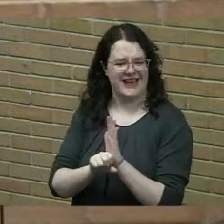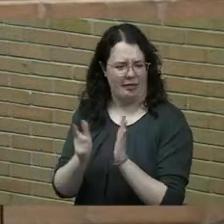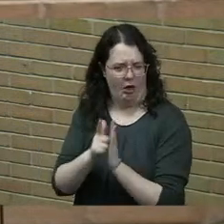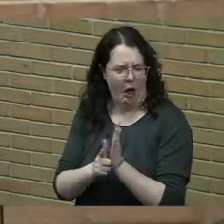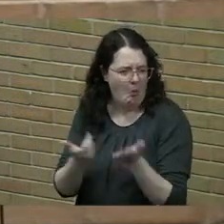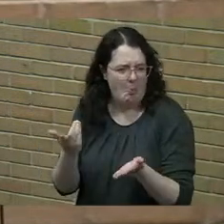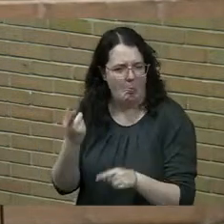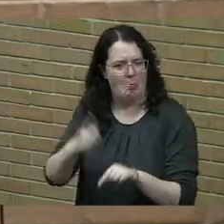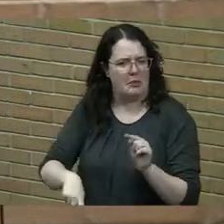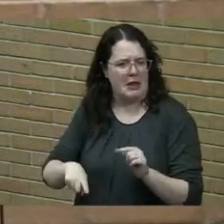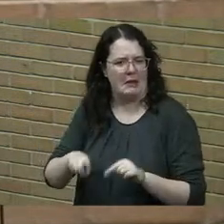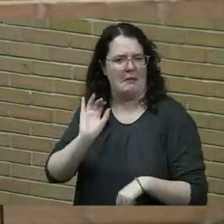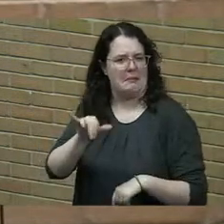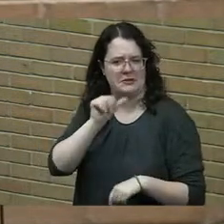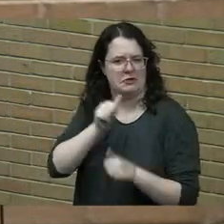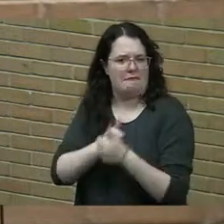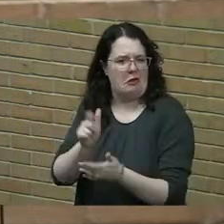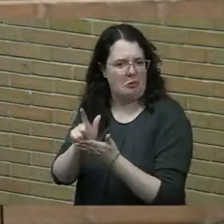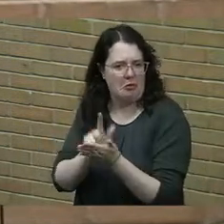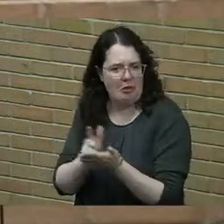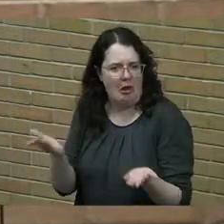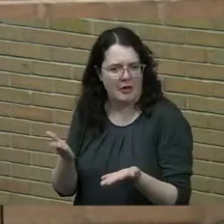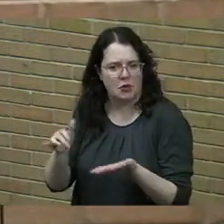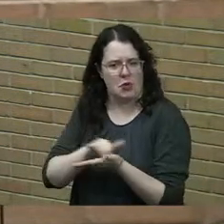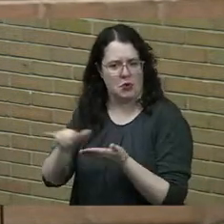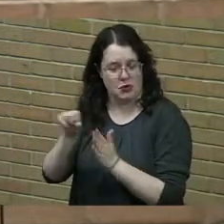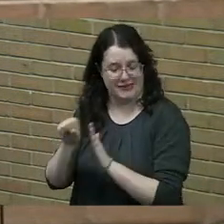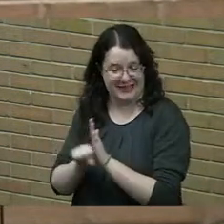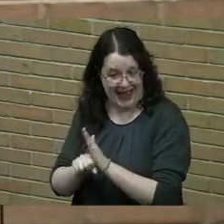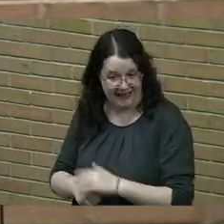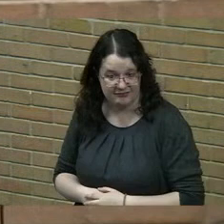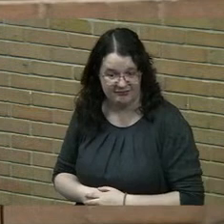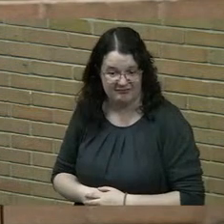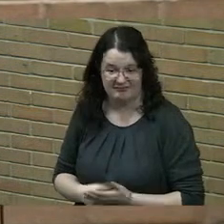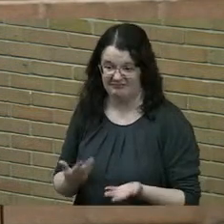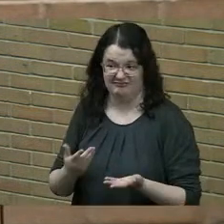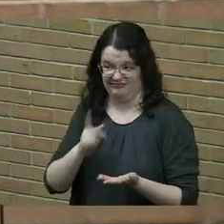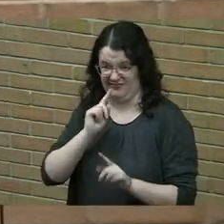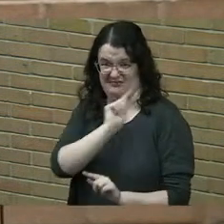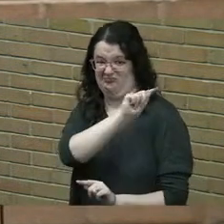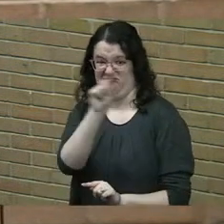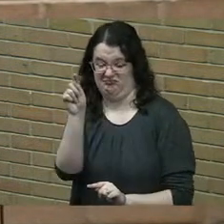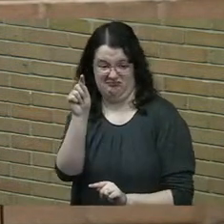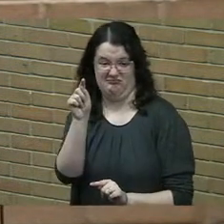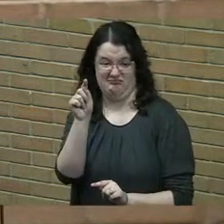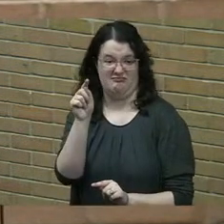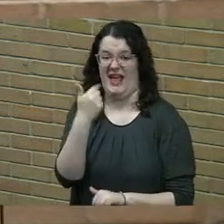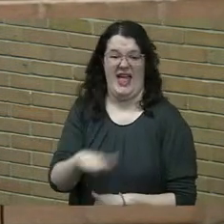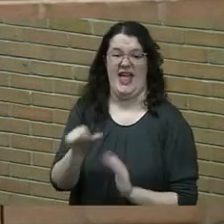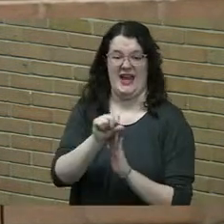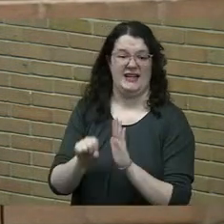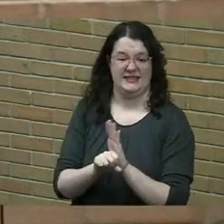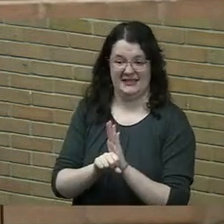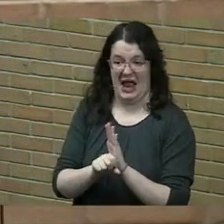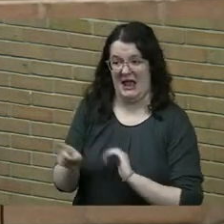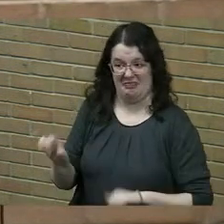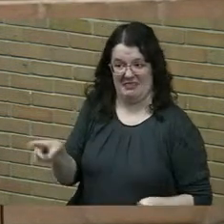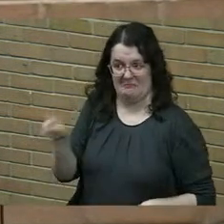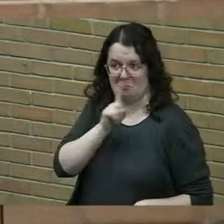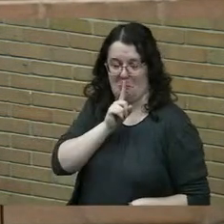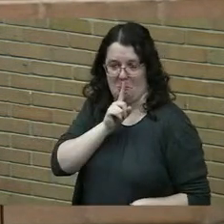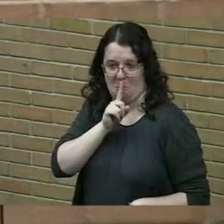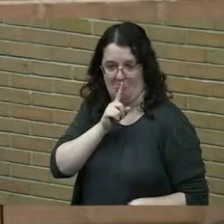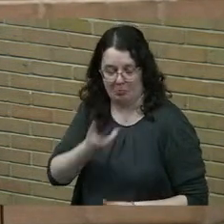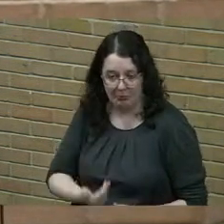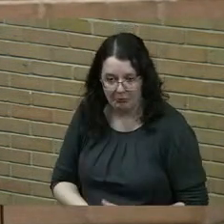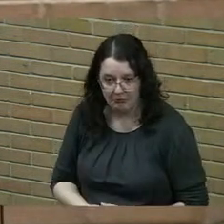That's not the law in New York State, nor any other state in this nation. So